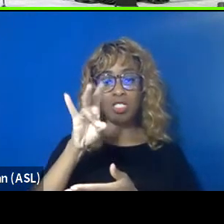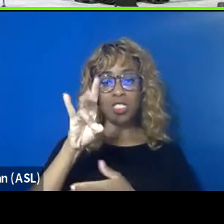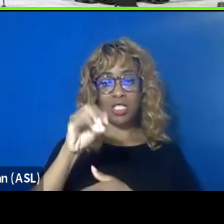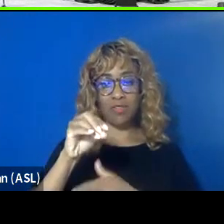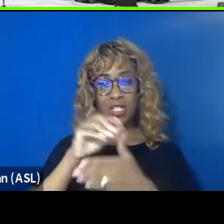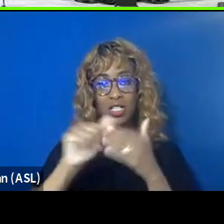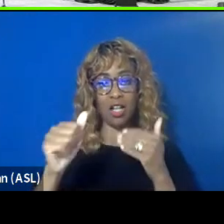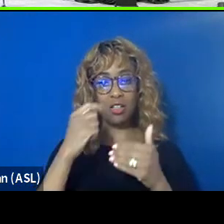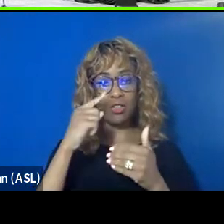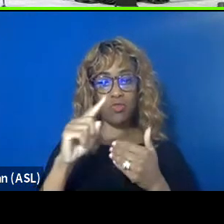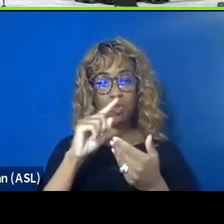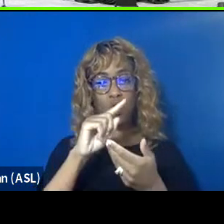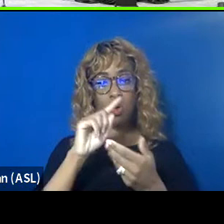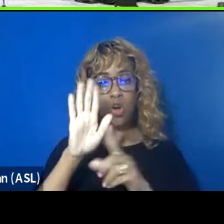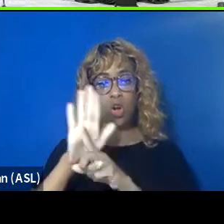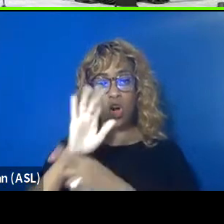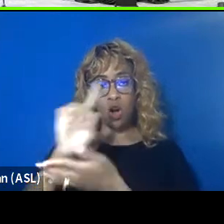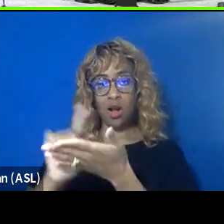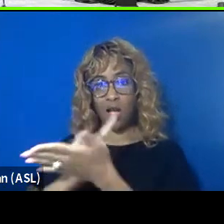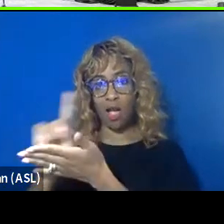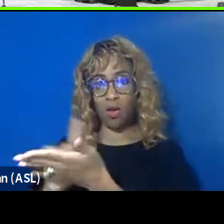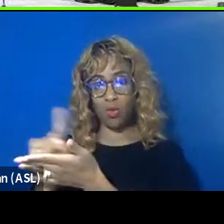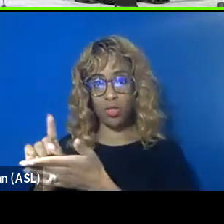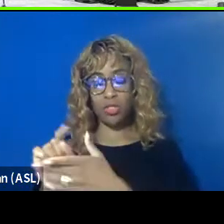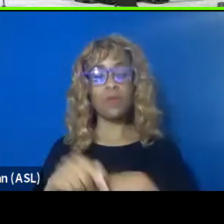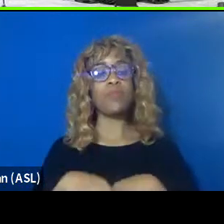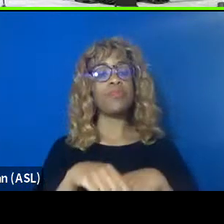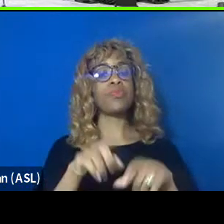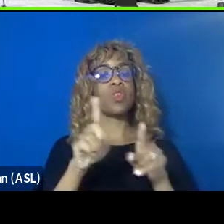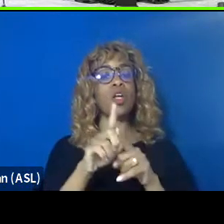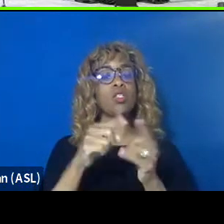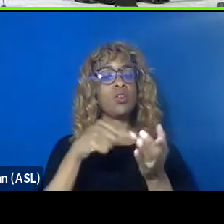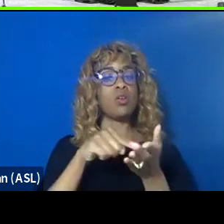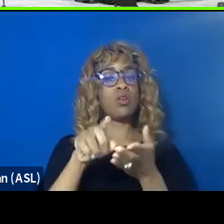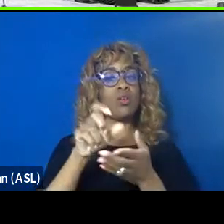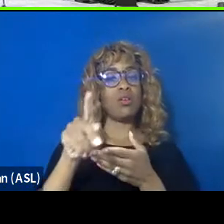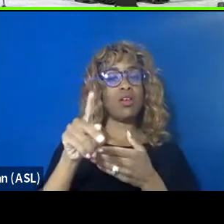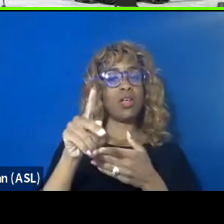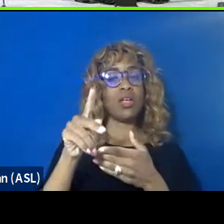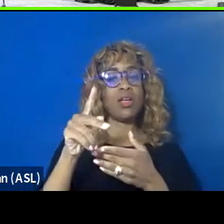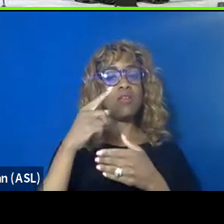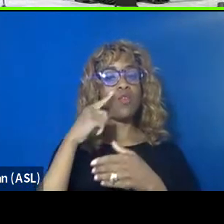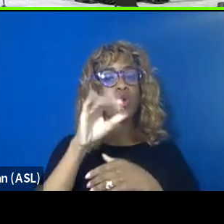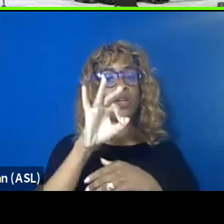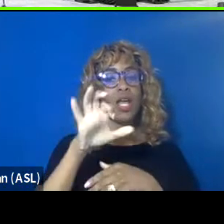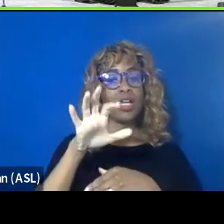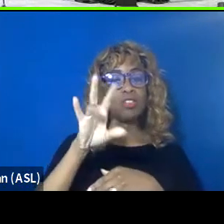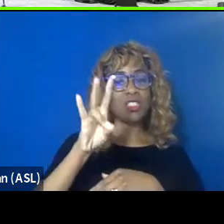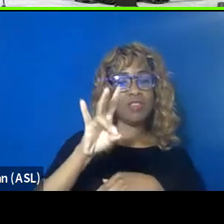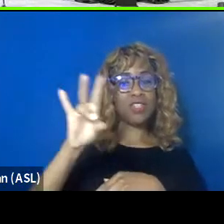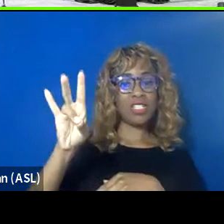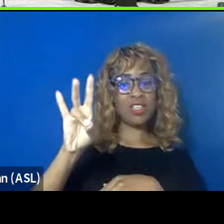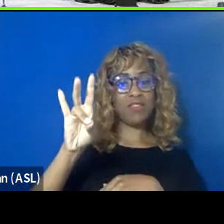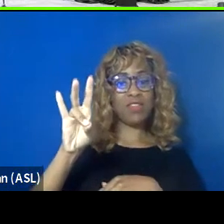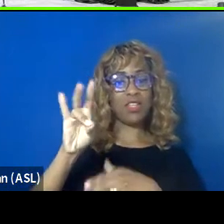$4,970 for the hours she gave us. We also did reimburse expenses in the amount of